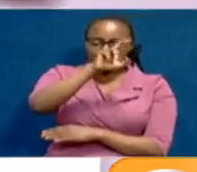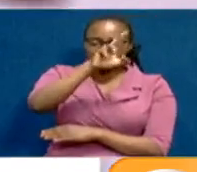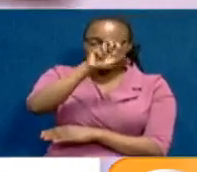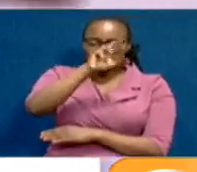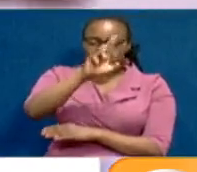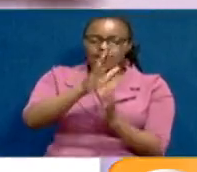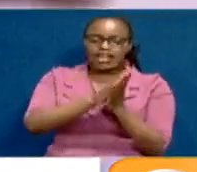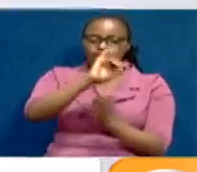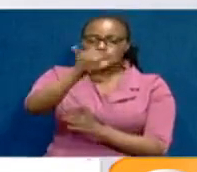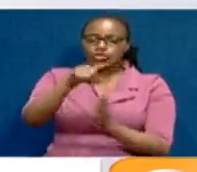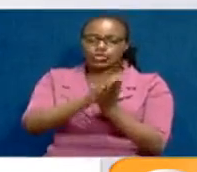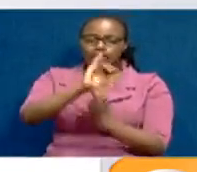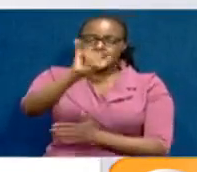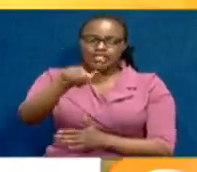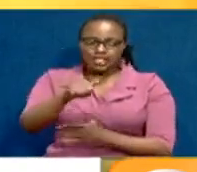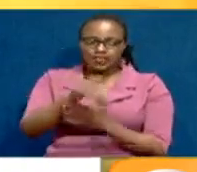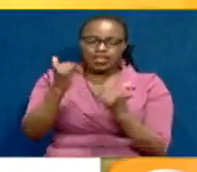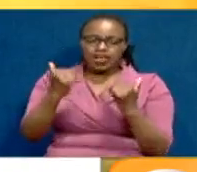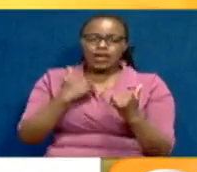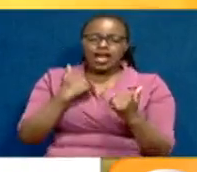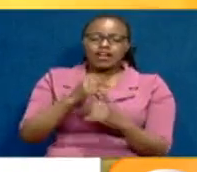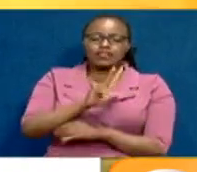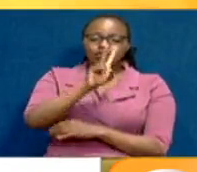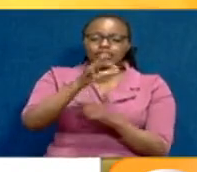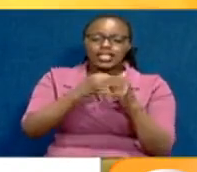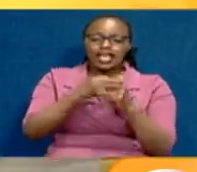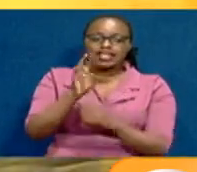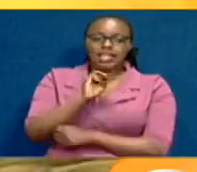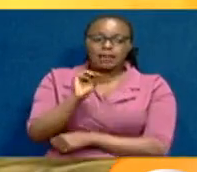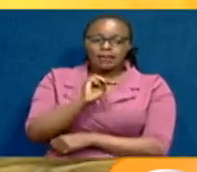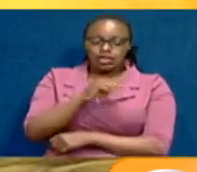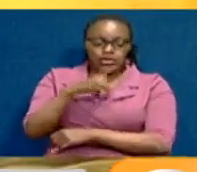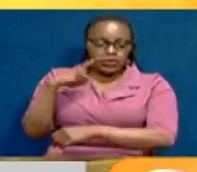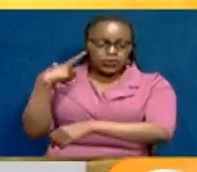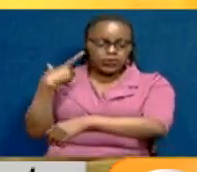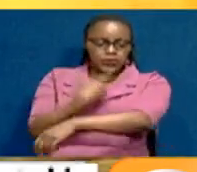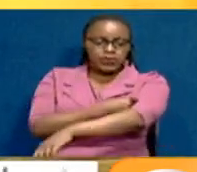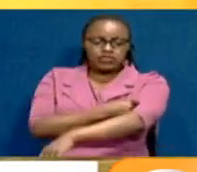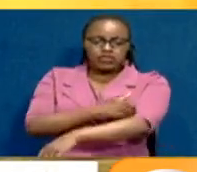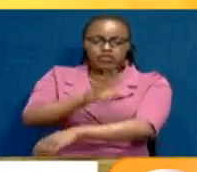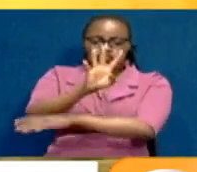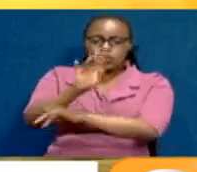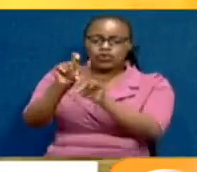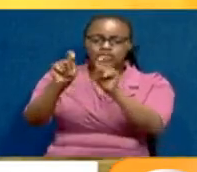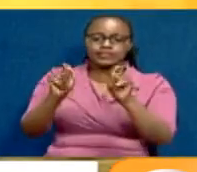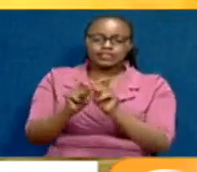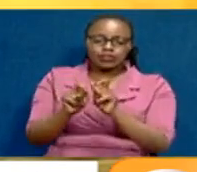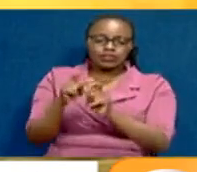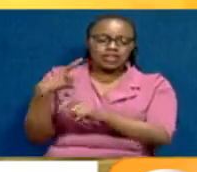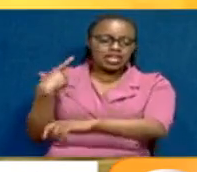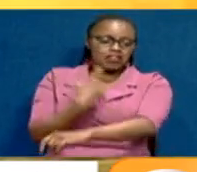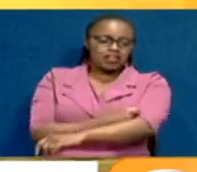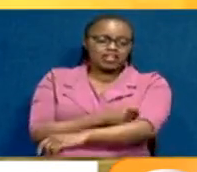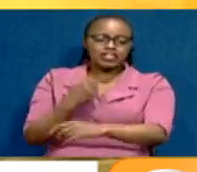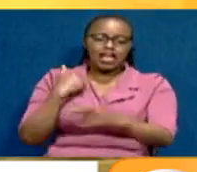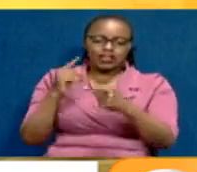Johnson vaccines. Currently, we have about 28 million doses of 4 types of vaccines. We